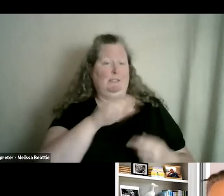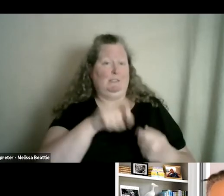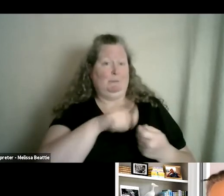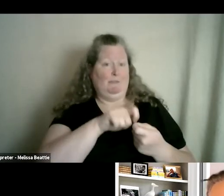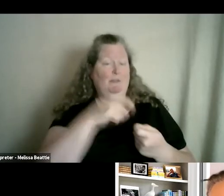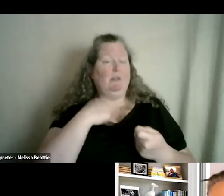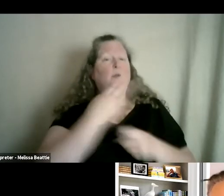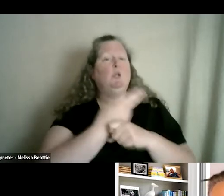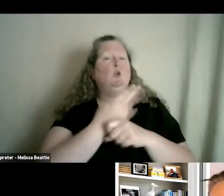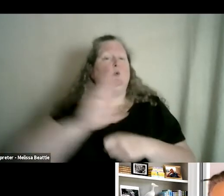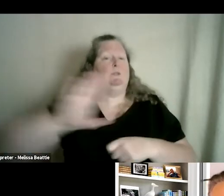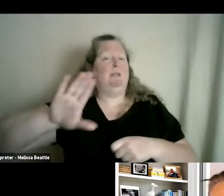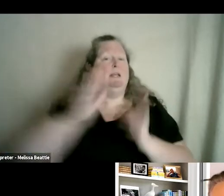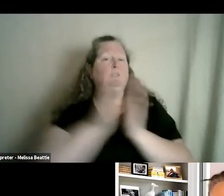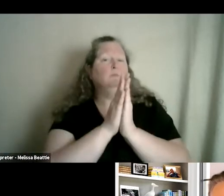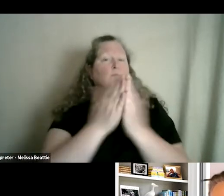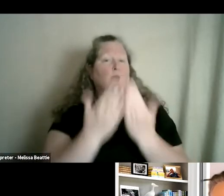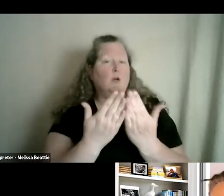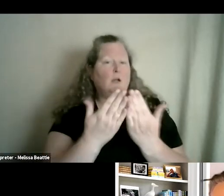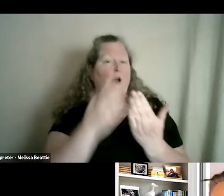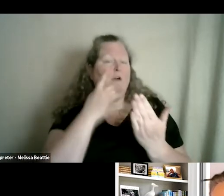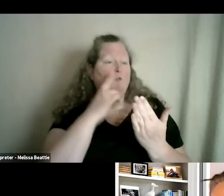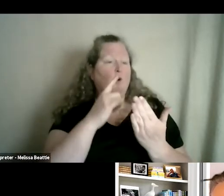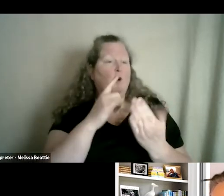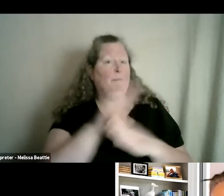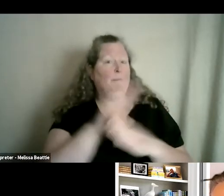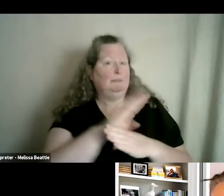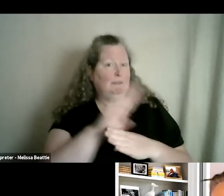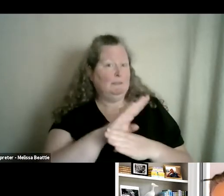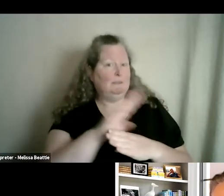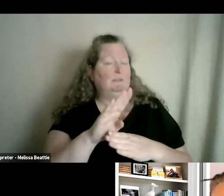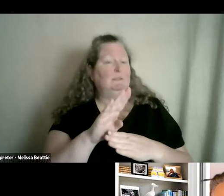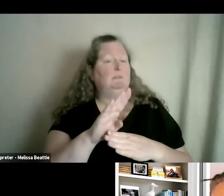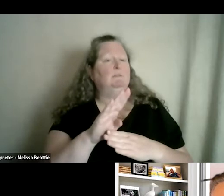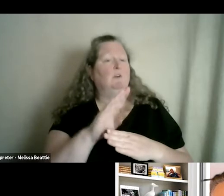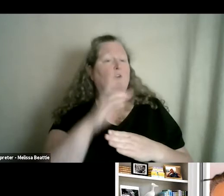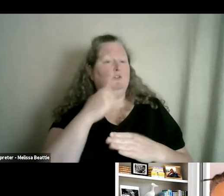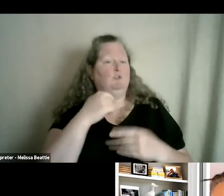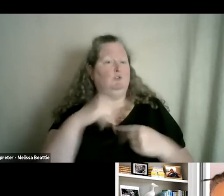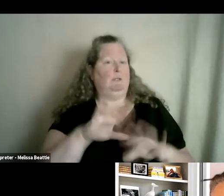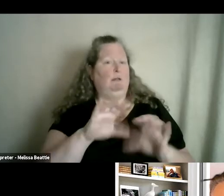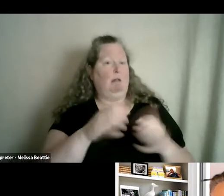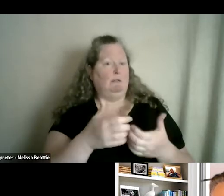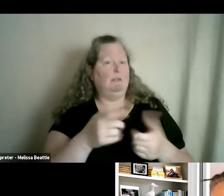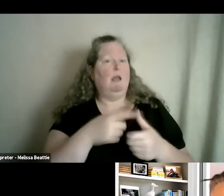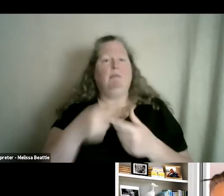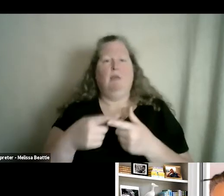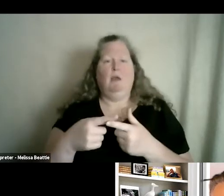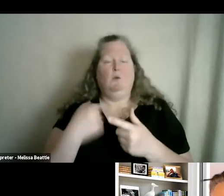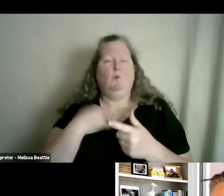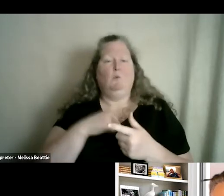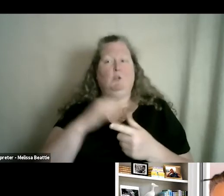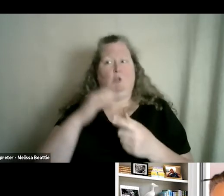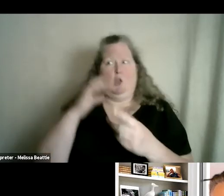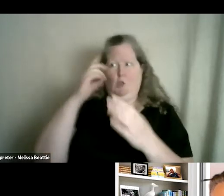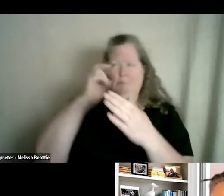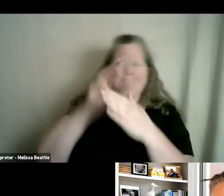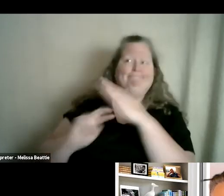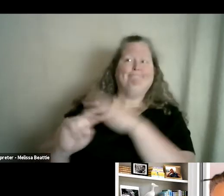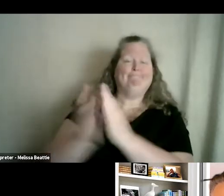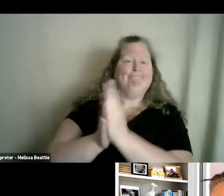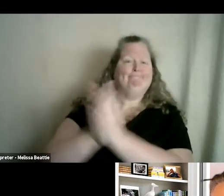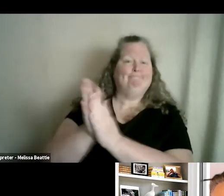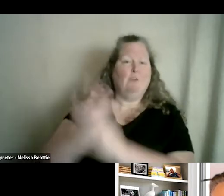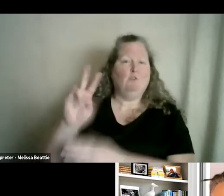book, Cybersecurity Program Development for Business, the Essential Planning Guide, in our class. And we look forward to his second book, Privacy, Regulations,